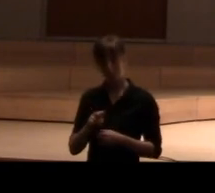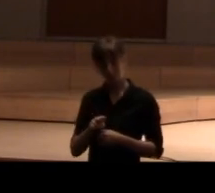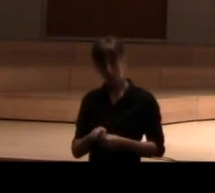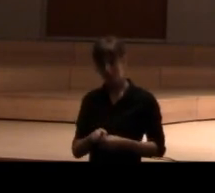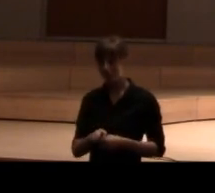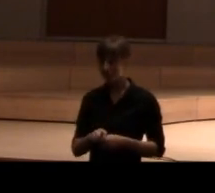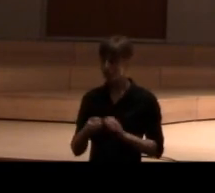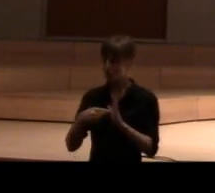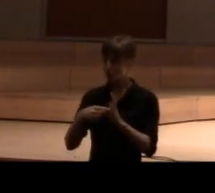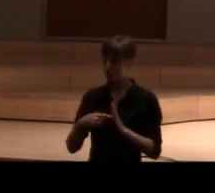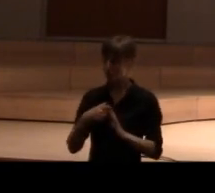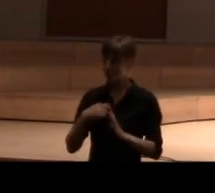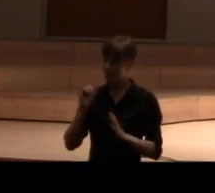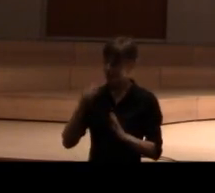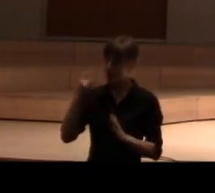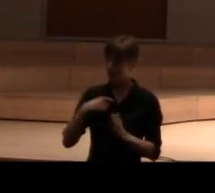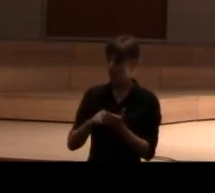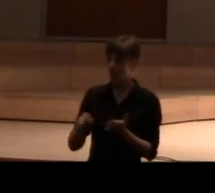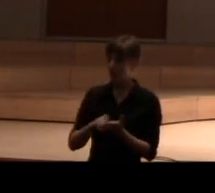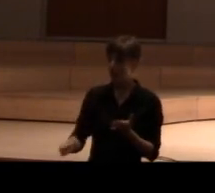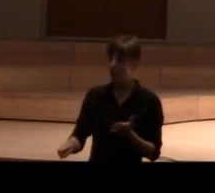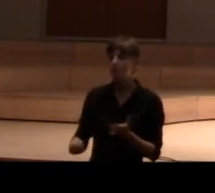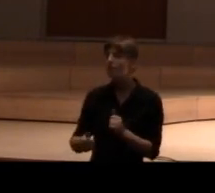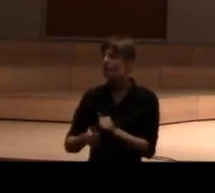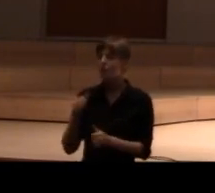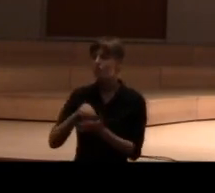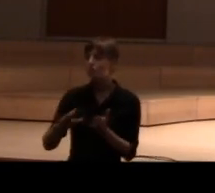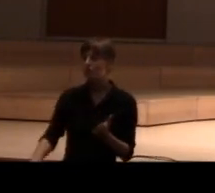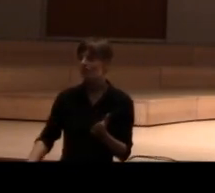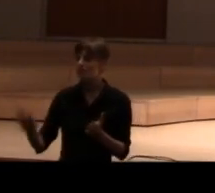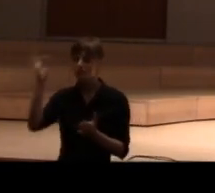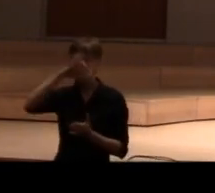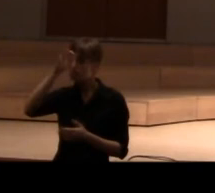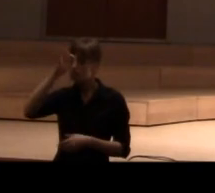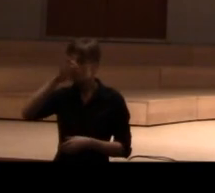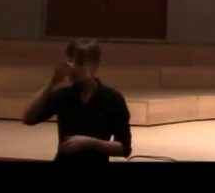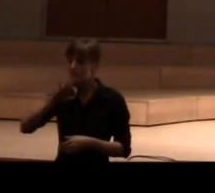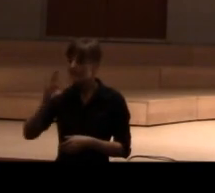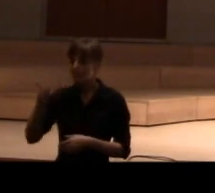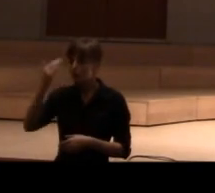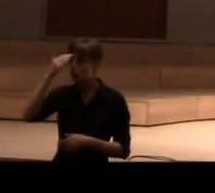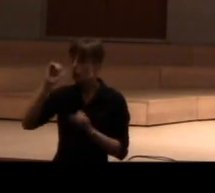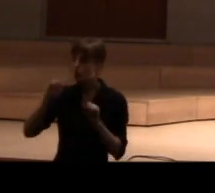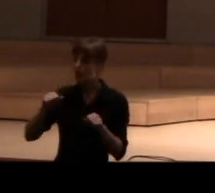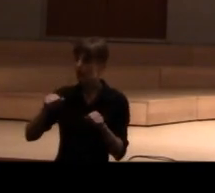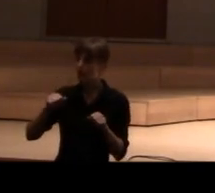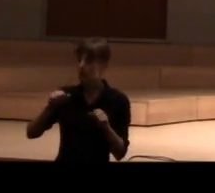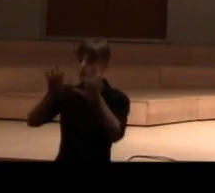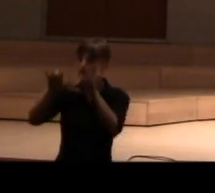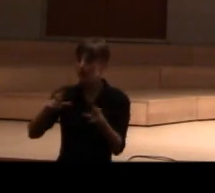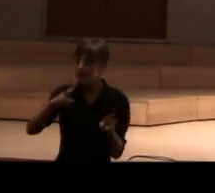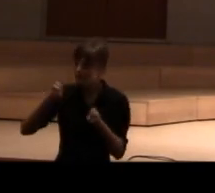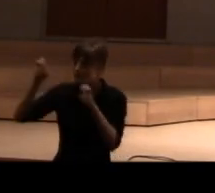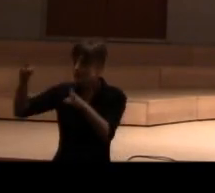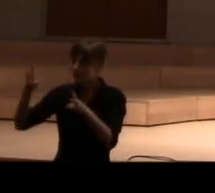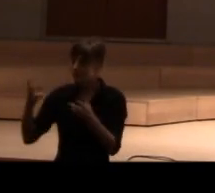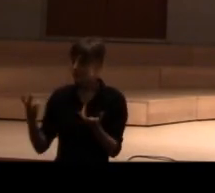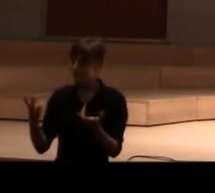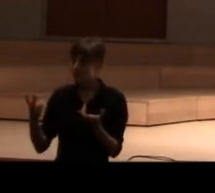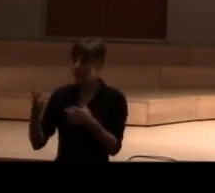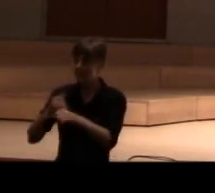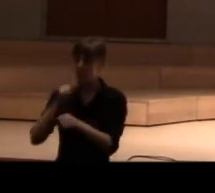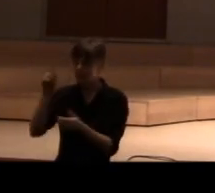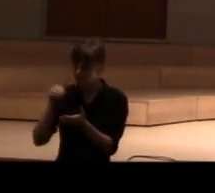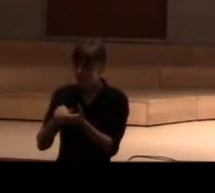is why I write. But most students never have the chance to write a post for the Huffington Post and get thousands of comments. So how can you